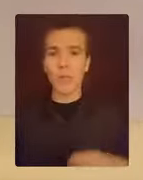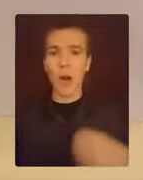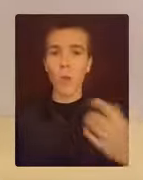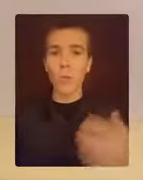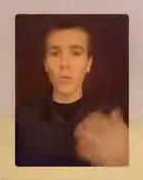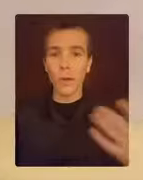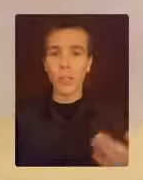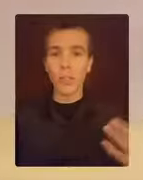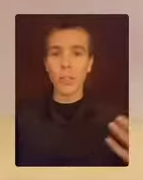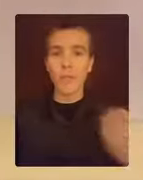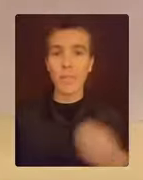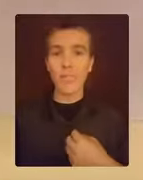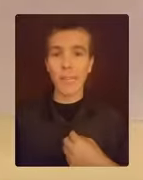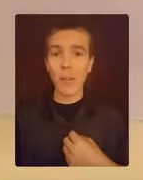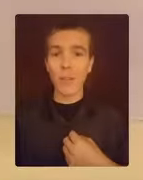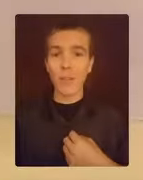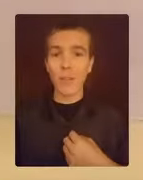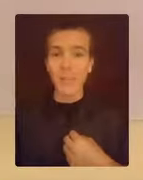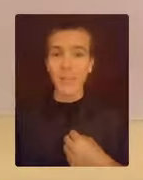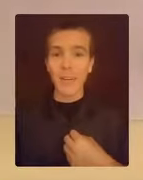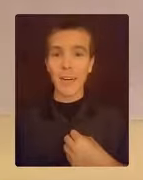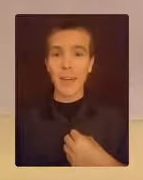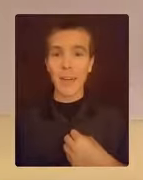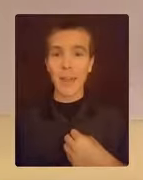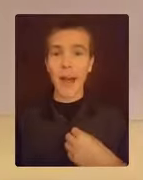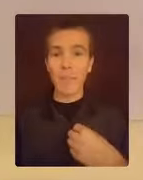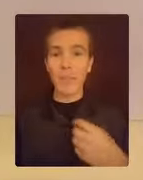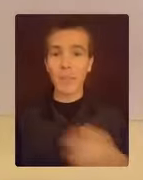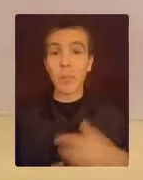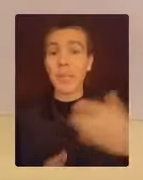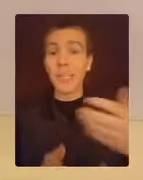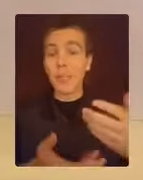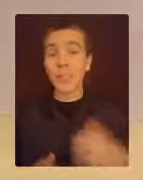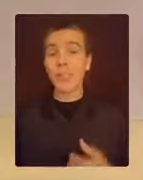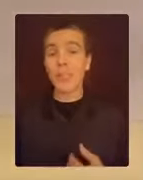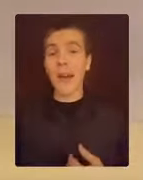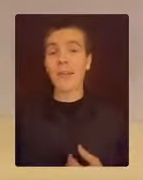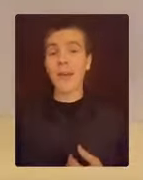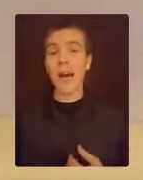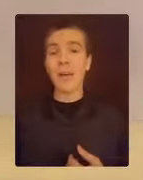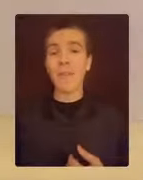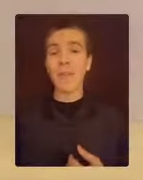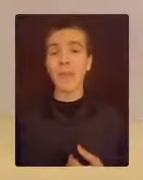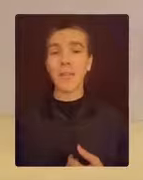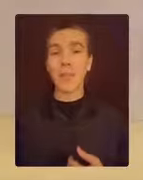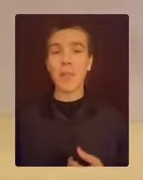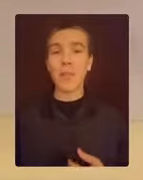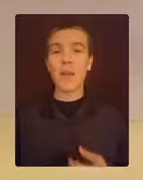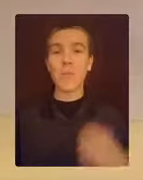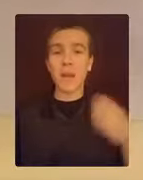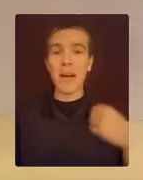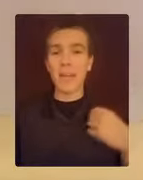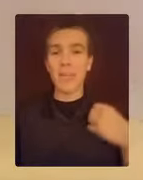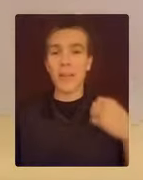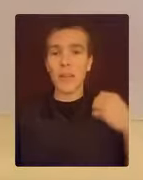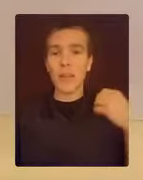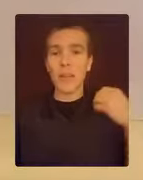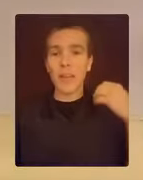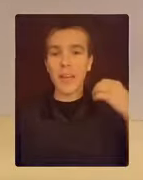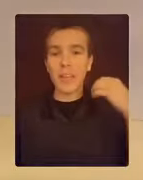It was an old version of myself that I've been speaking to this entire time. So my